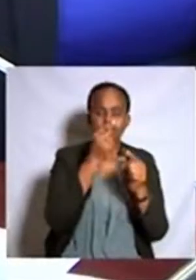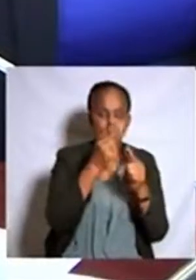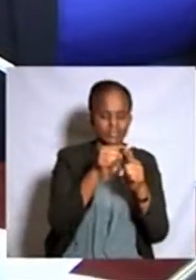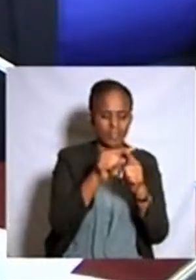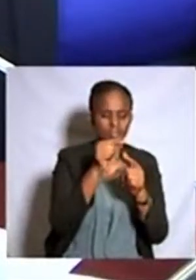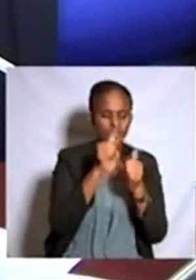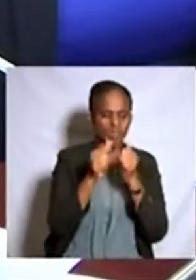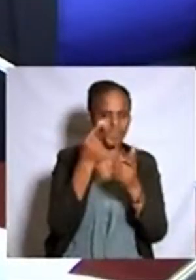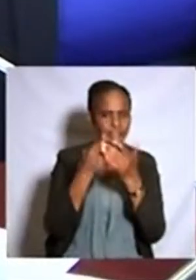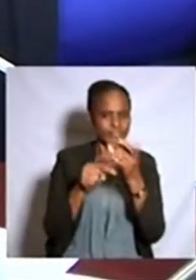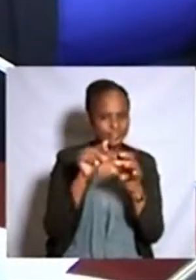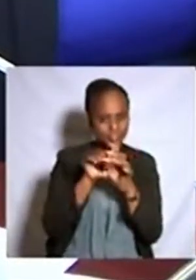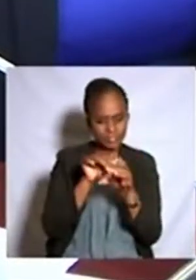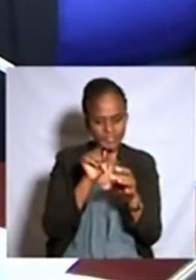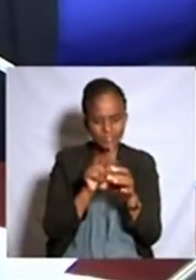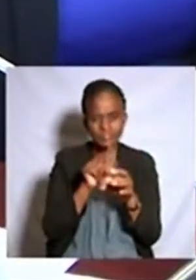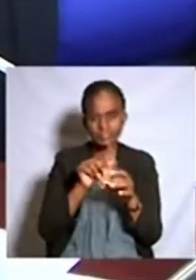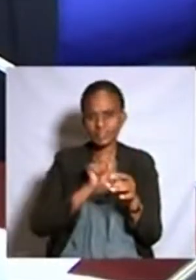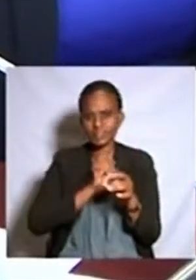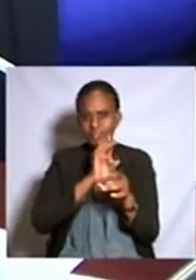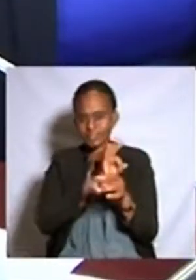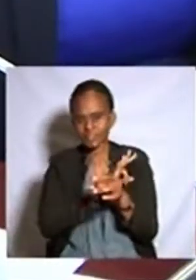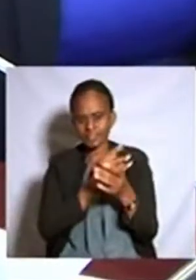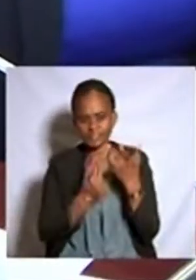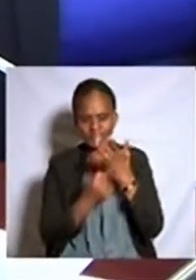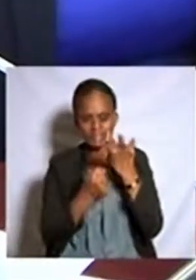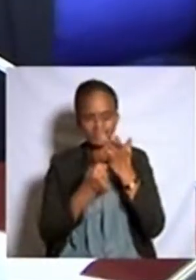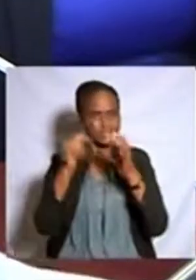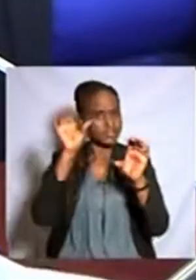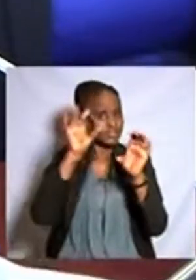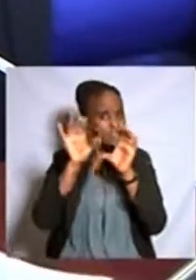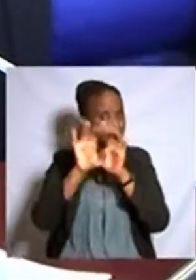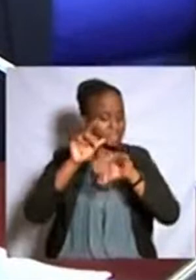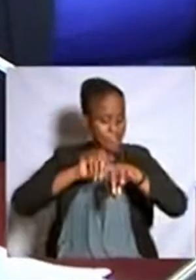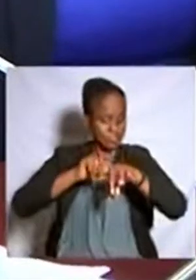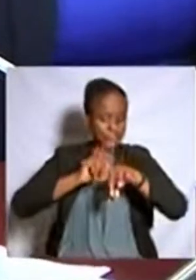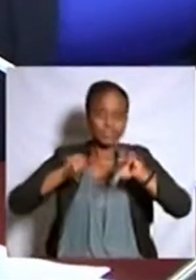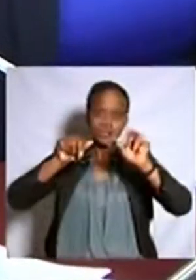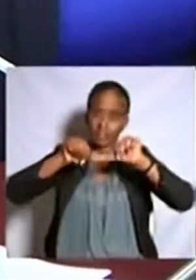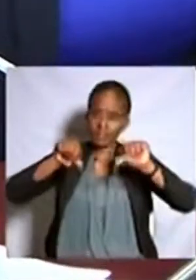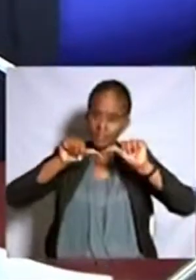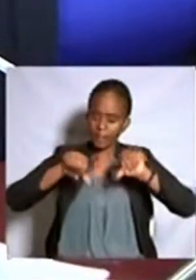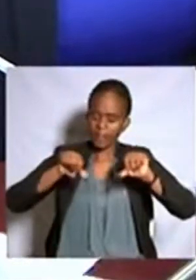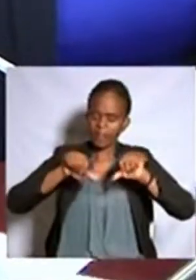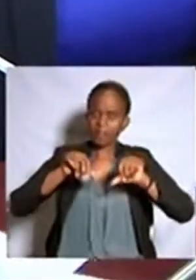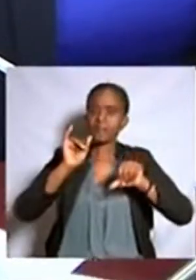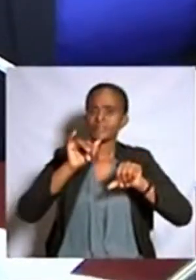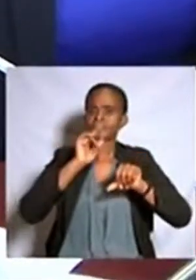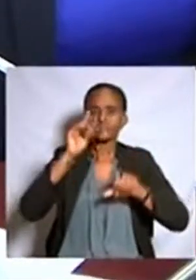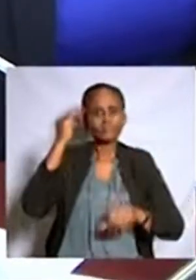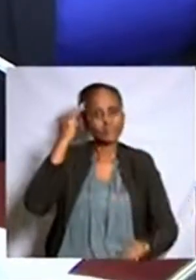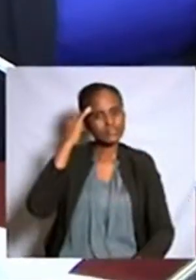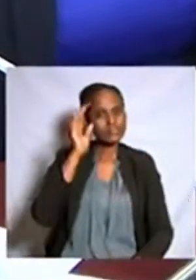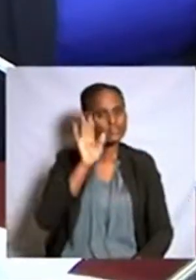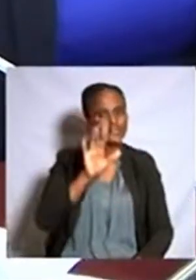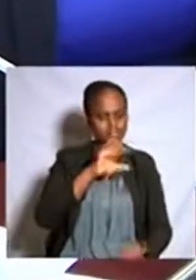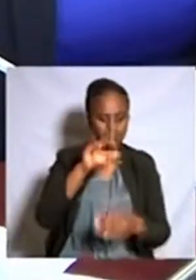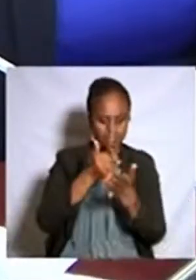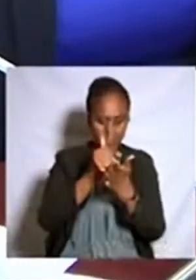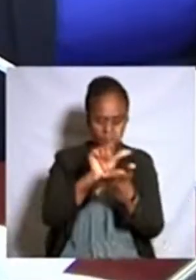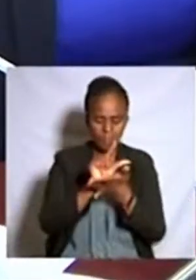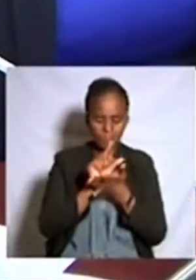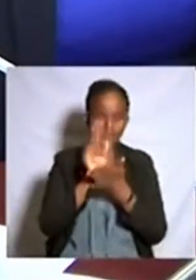that was in the staff terms of condition at the time of the audit. It's worth noting all loans